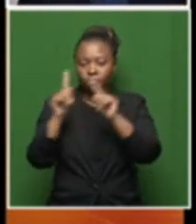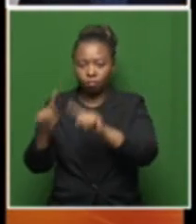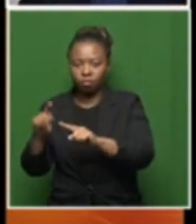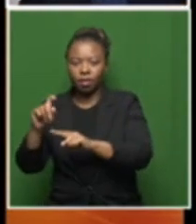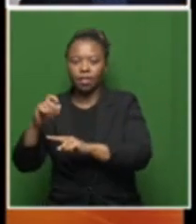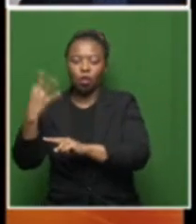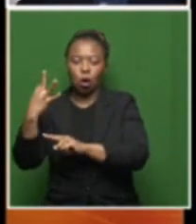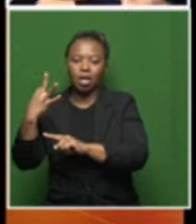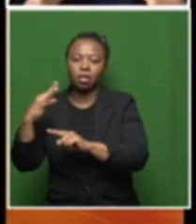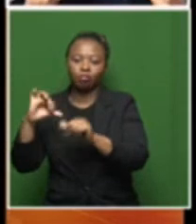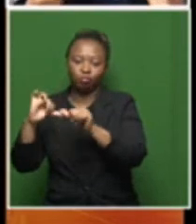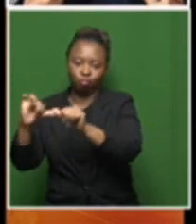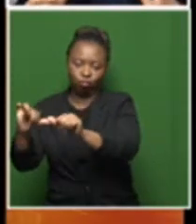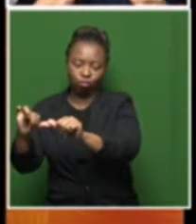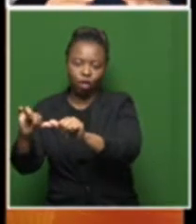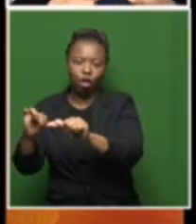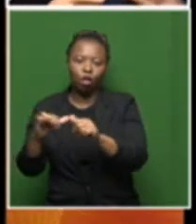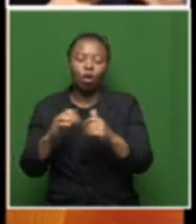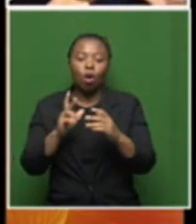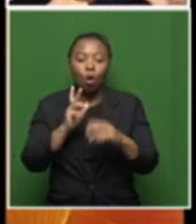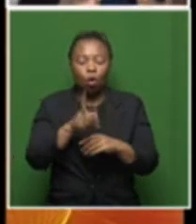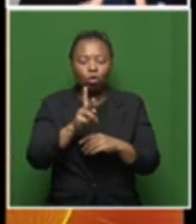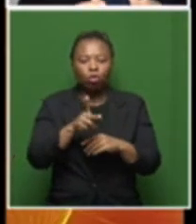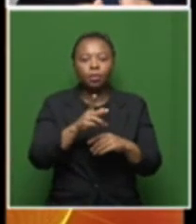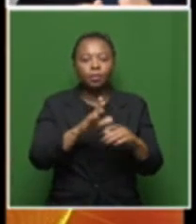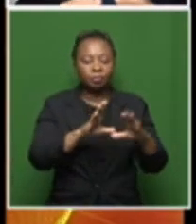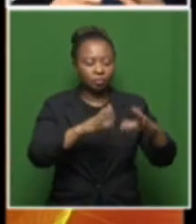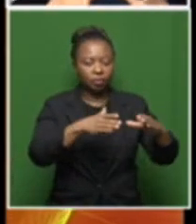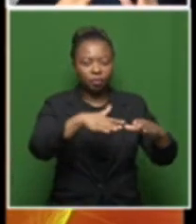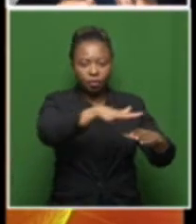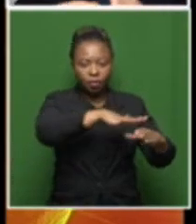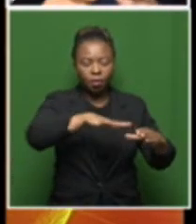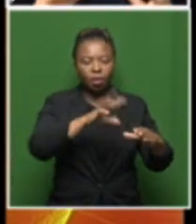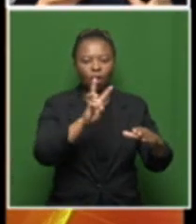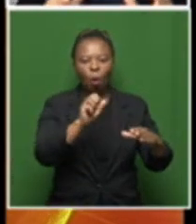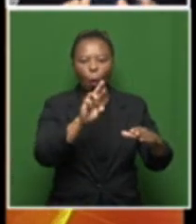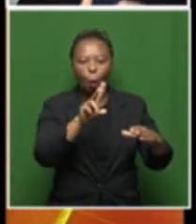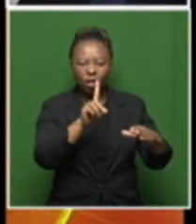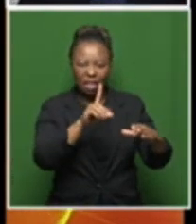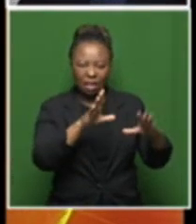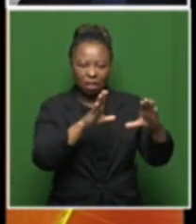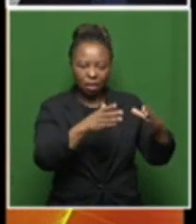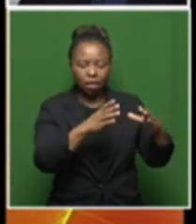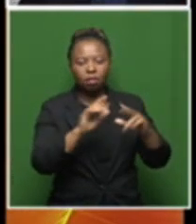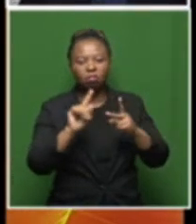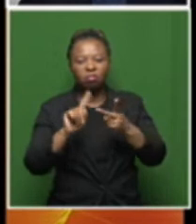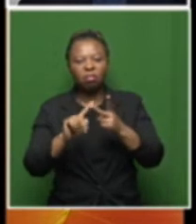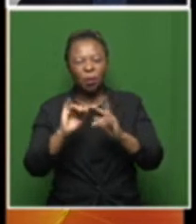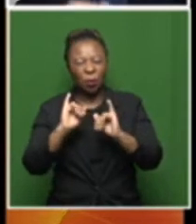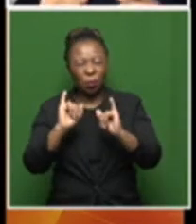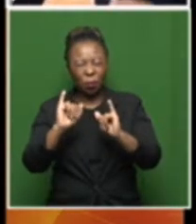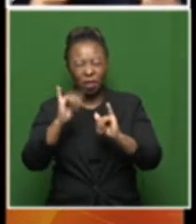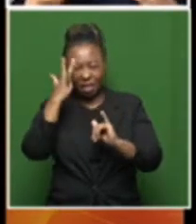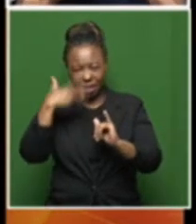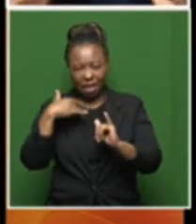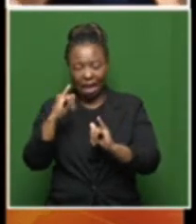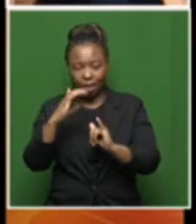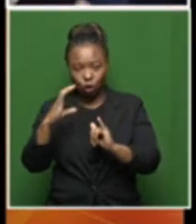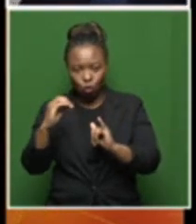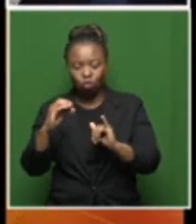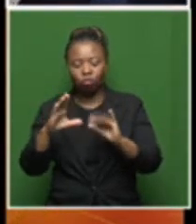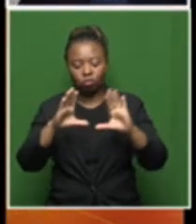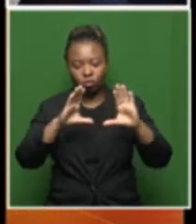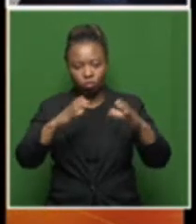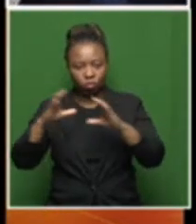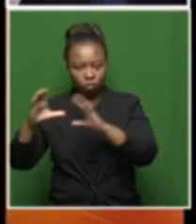hospitals, we've progressively started demarcating PUI wards, COVID wards, and COVID critical care capacity to a full planned